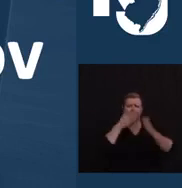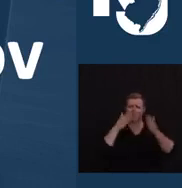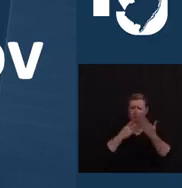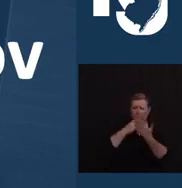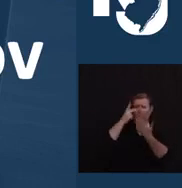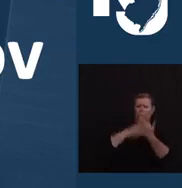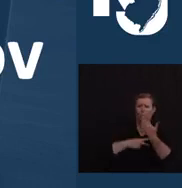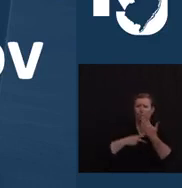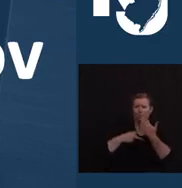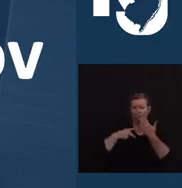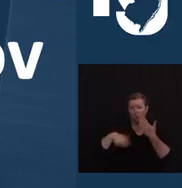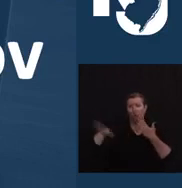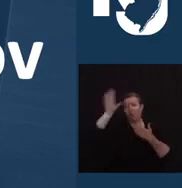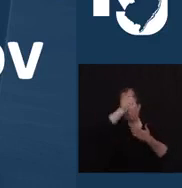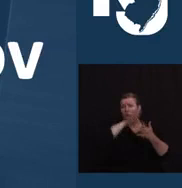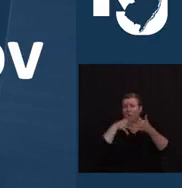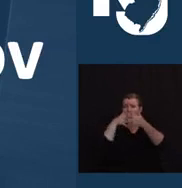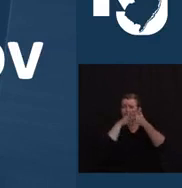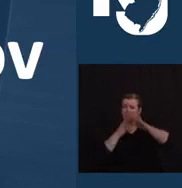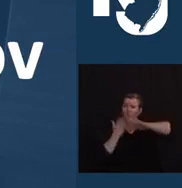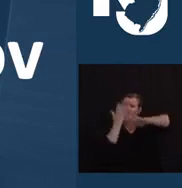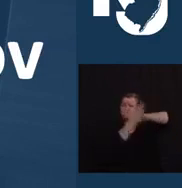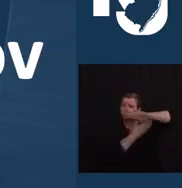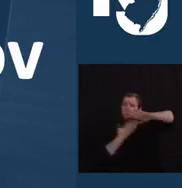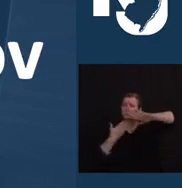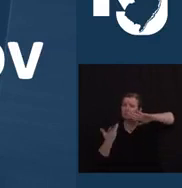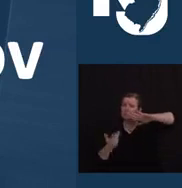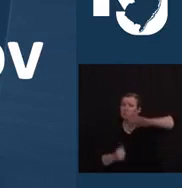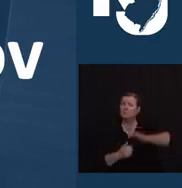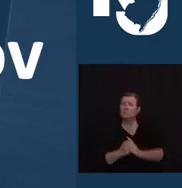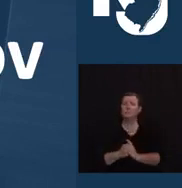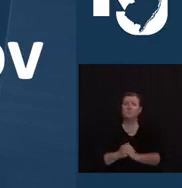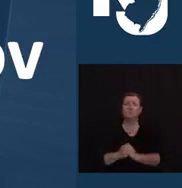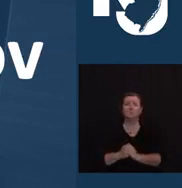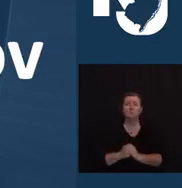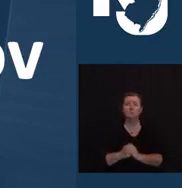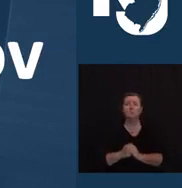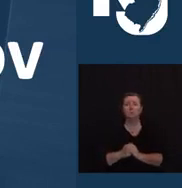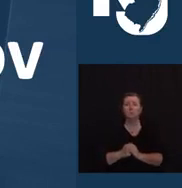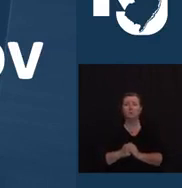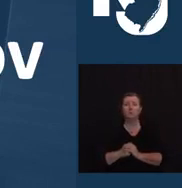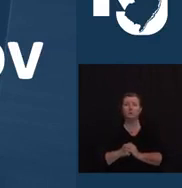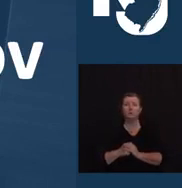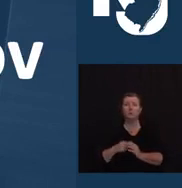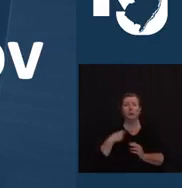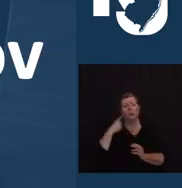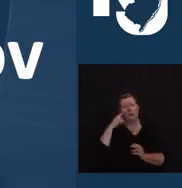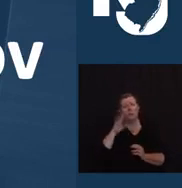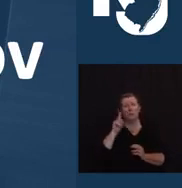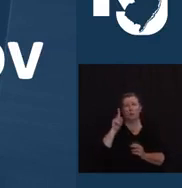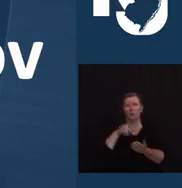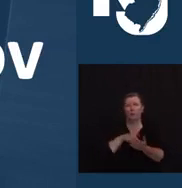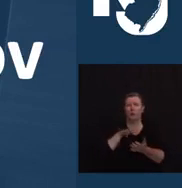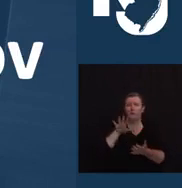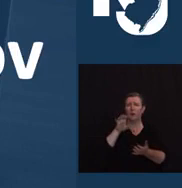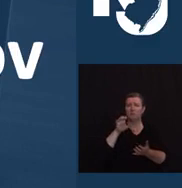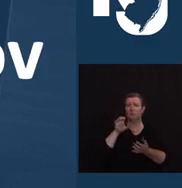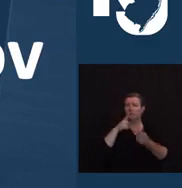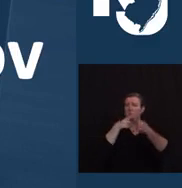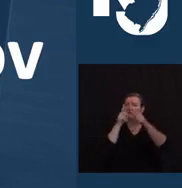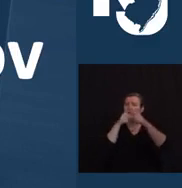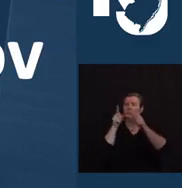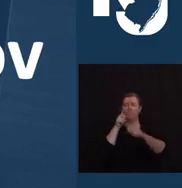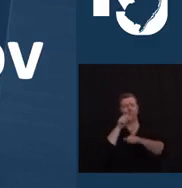tremendous capacity at our vaccination sites now, and we've got just about 1,500 of them, we are working hard to increase it further